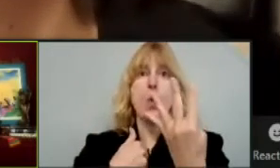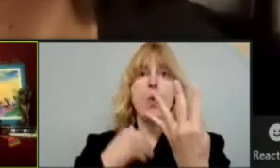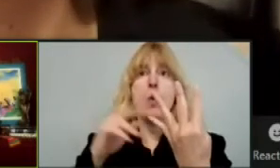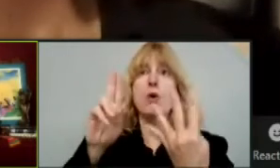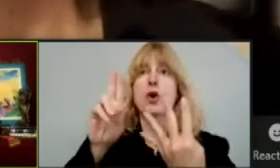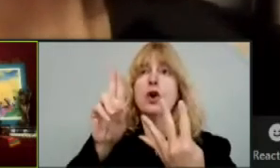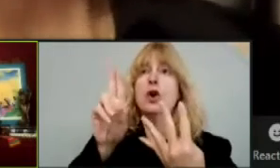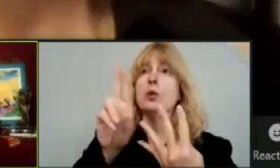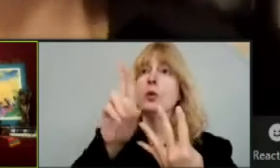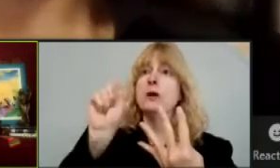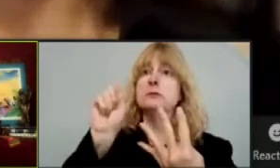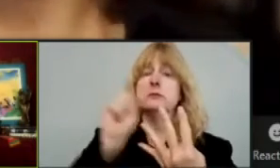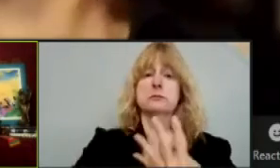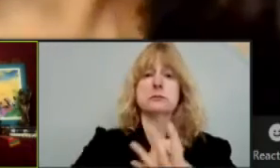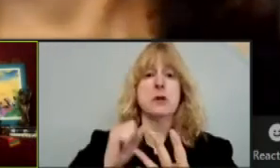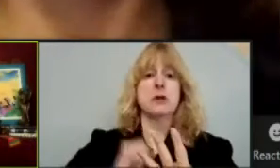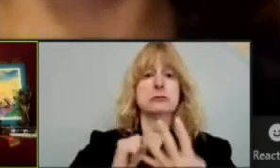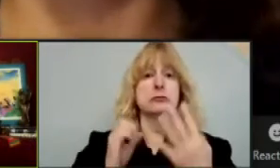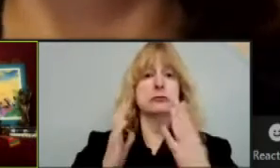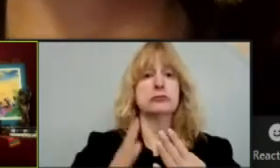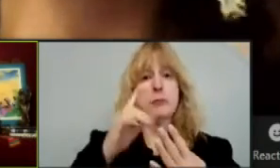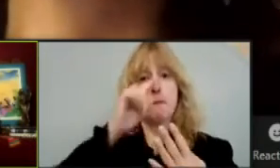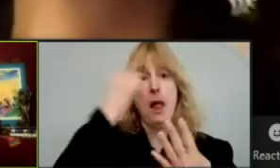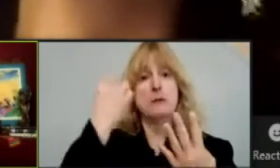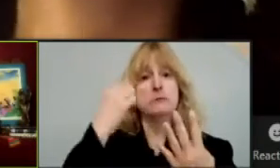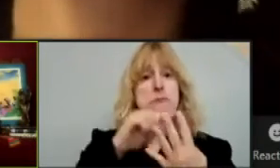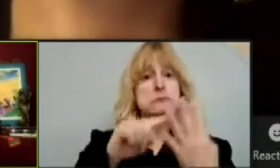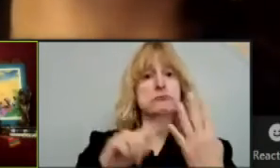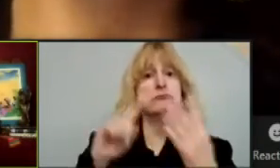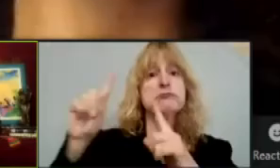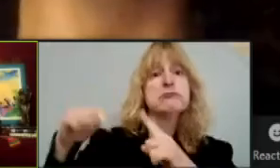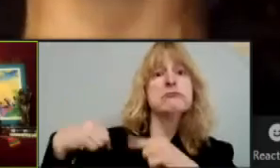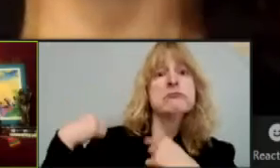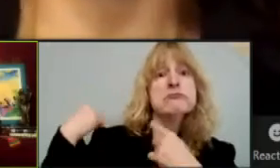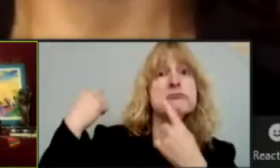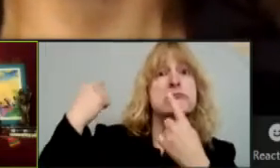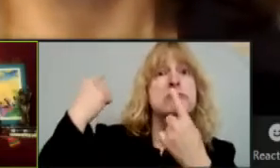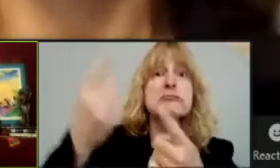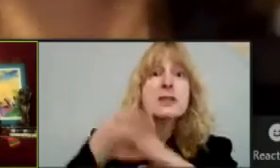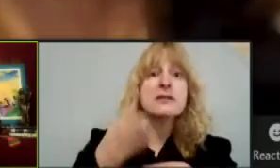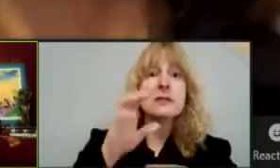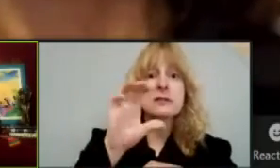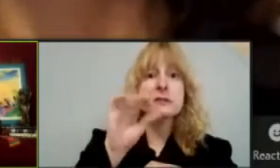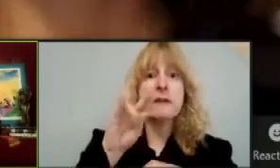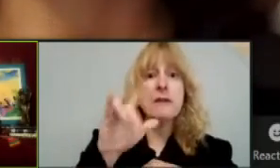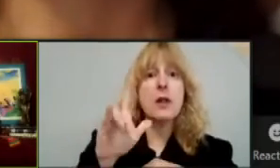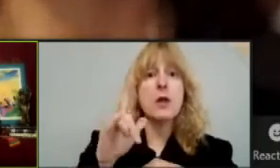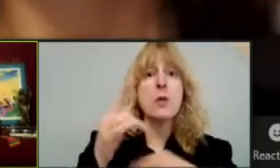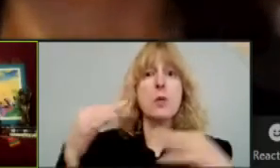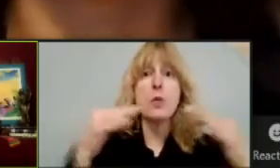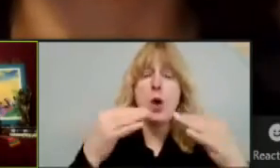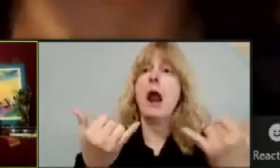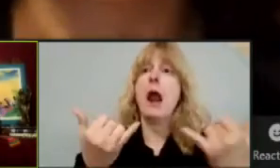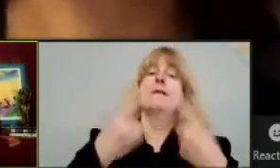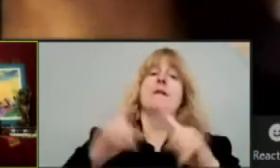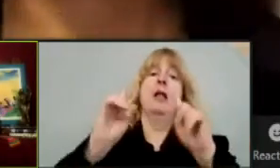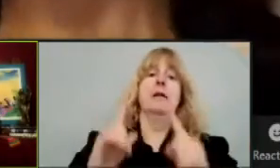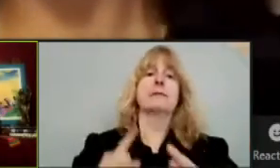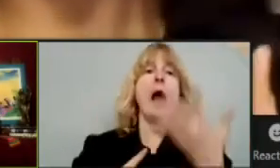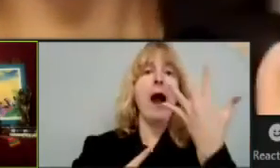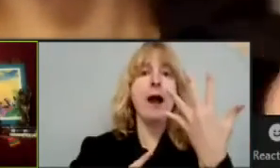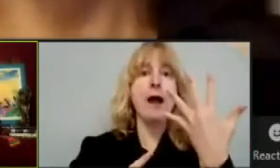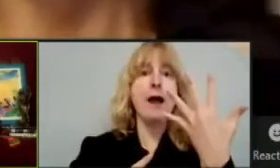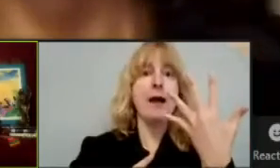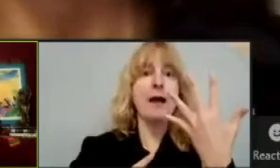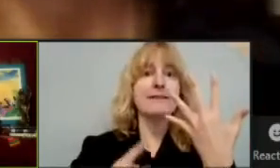Reconstruction. And now we can say, finally, we have 5, with Reverend Raphael Warnock being amongst them. We've